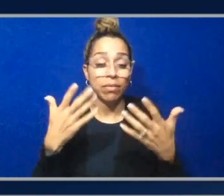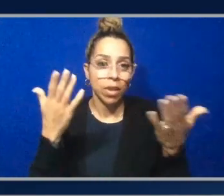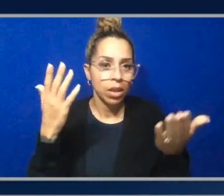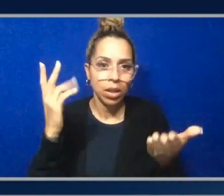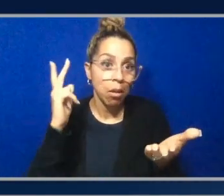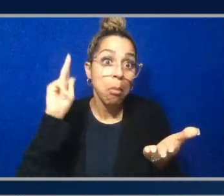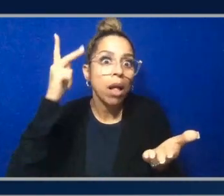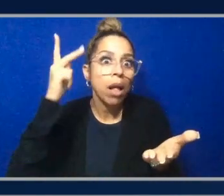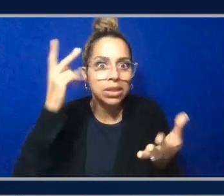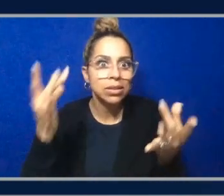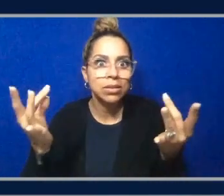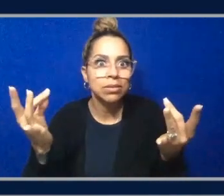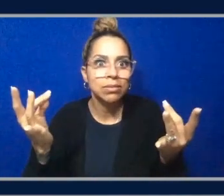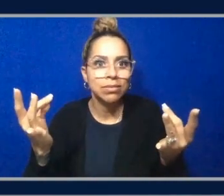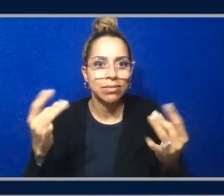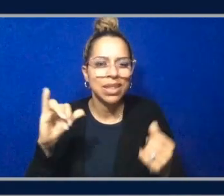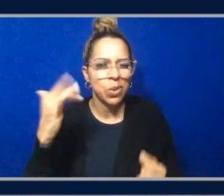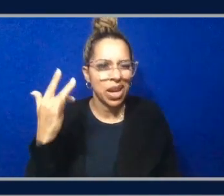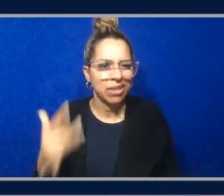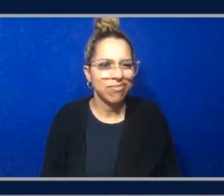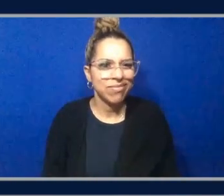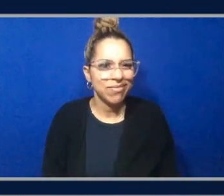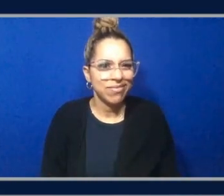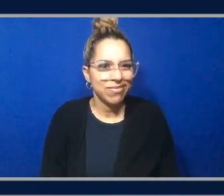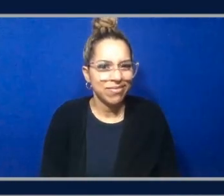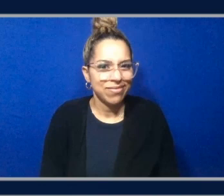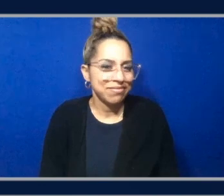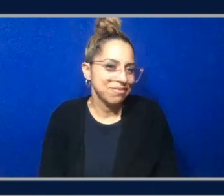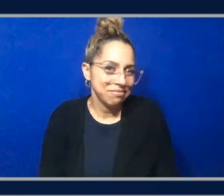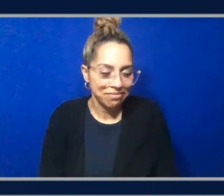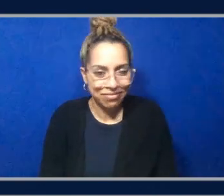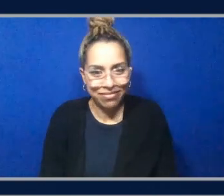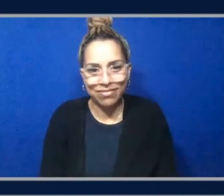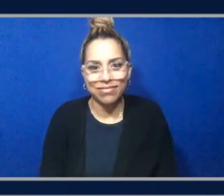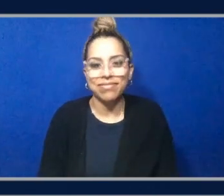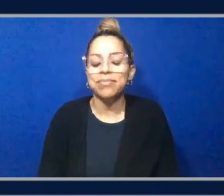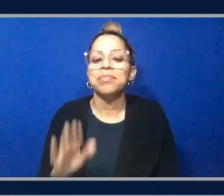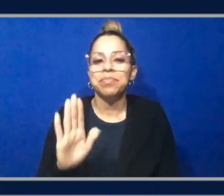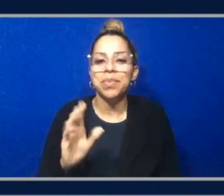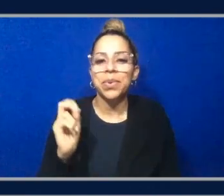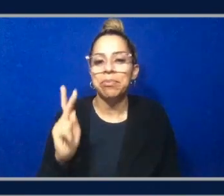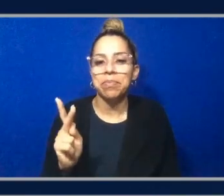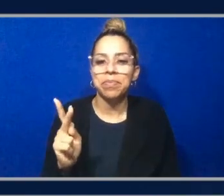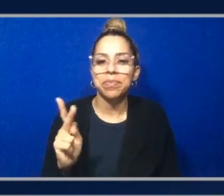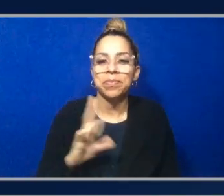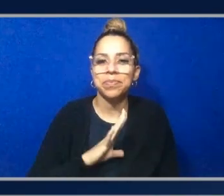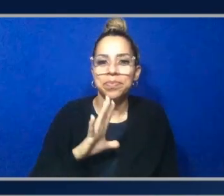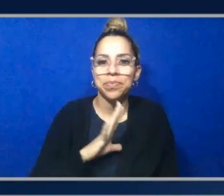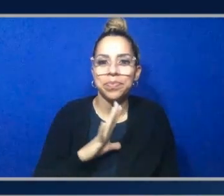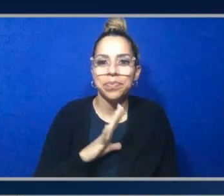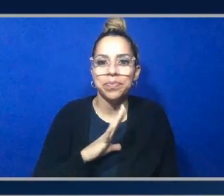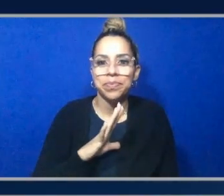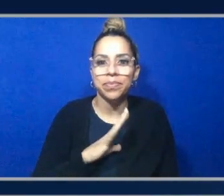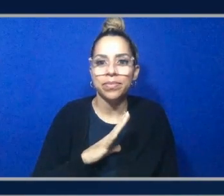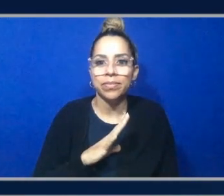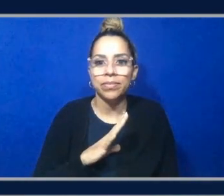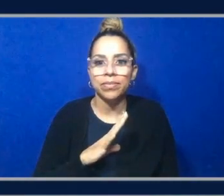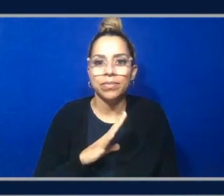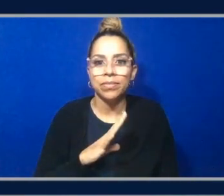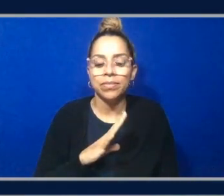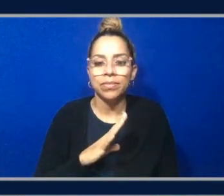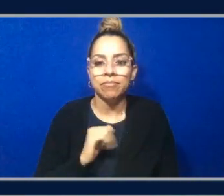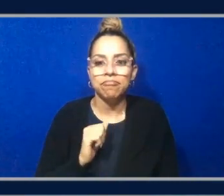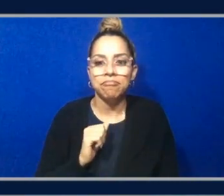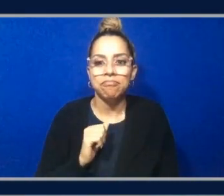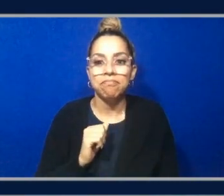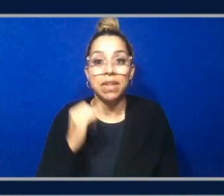Gotcha. That's Okay. probably why. Okay. But yeah. So now let's say if I'm saying jump, for